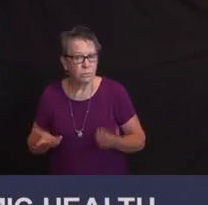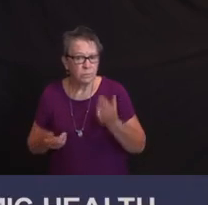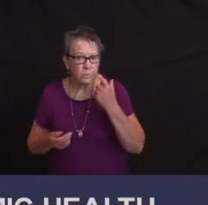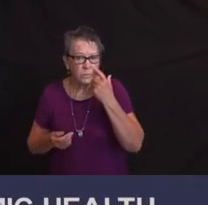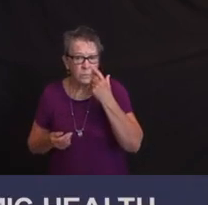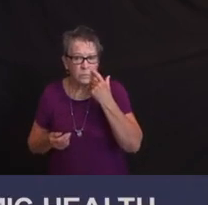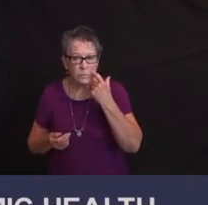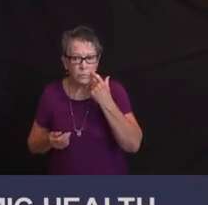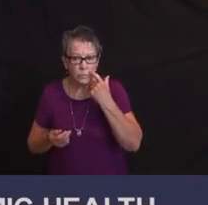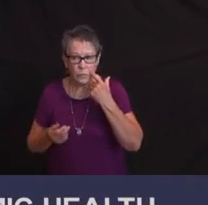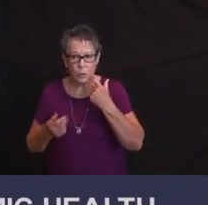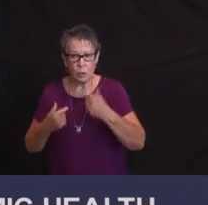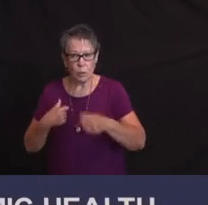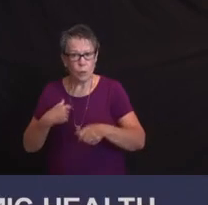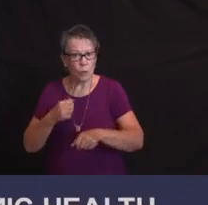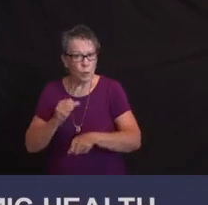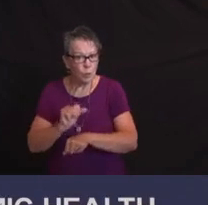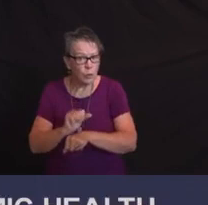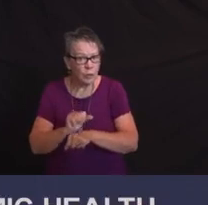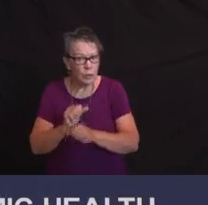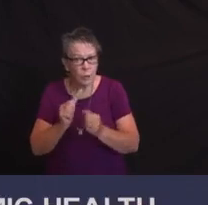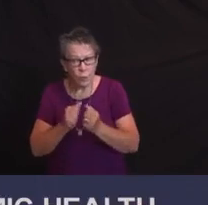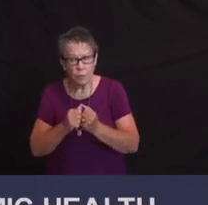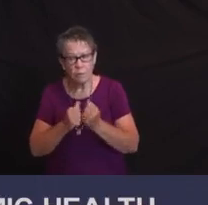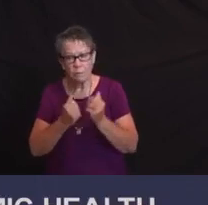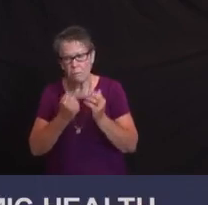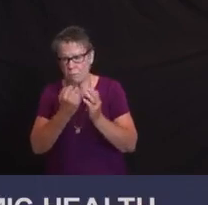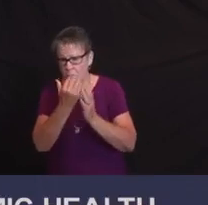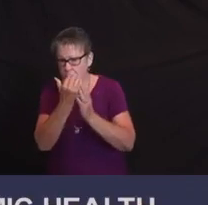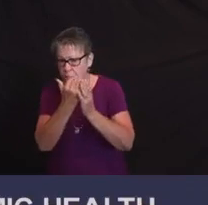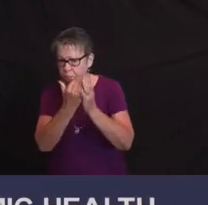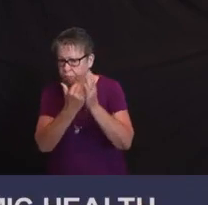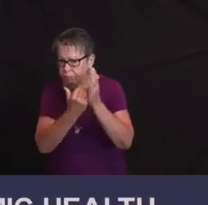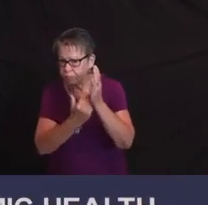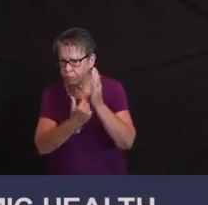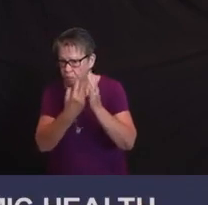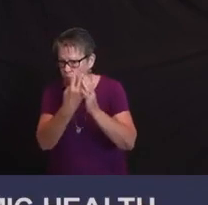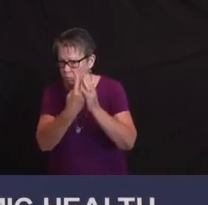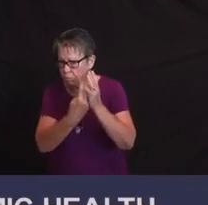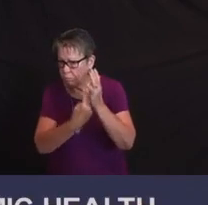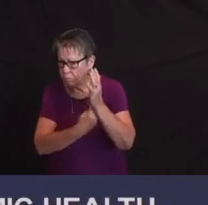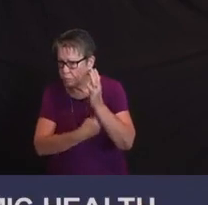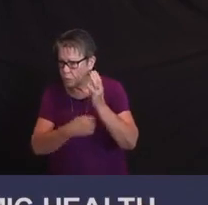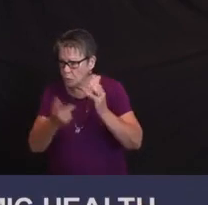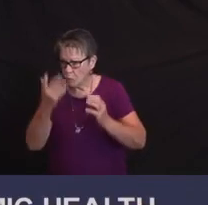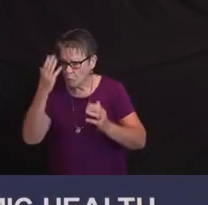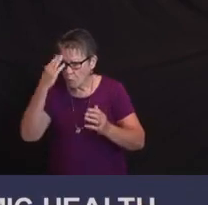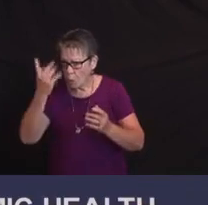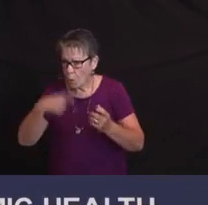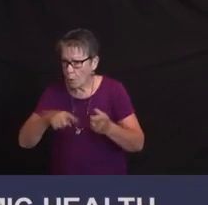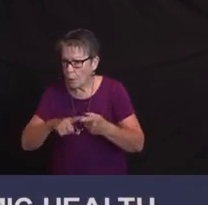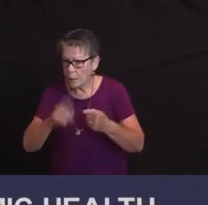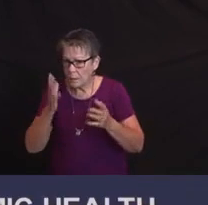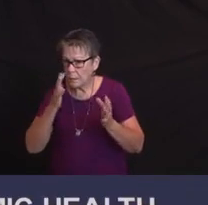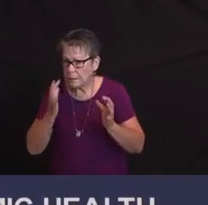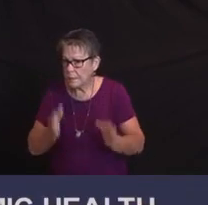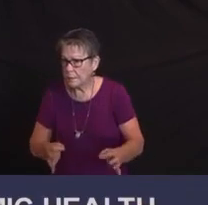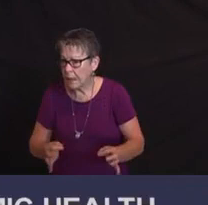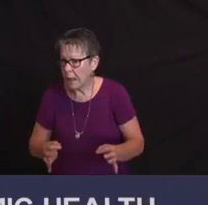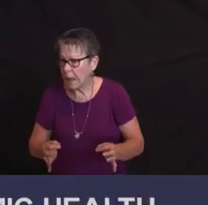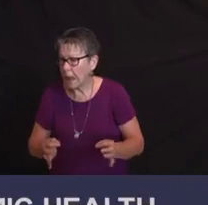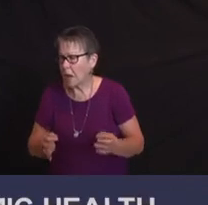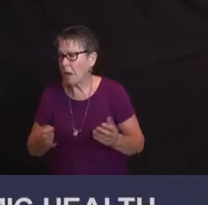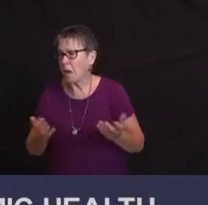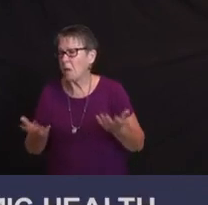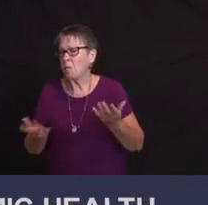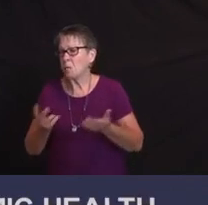on right now, and your question on timing is, my guess is within the next 2 or 3 weeks, we'll have something that we'll be able to